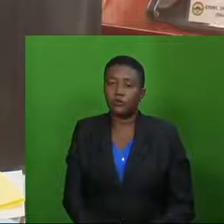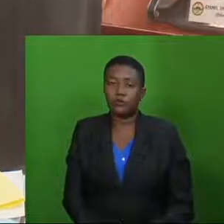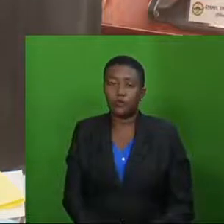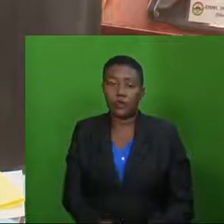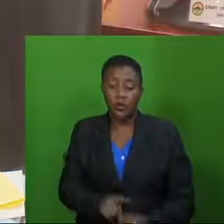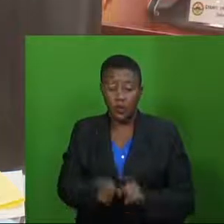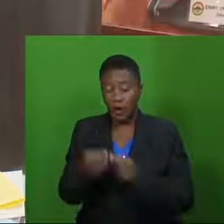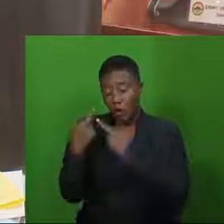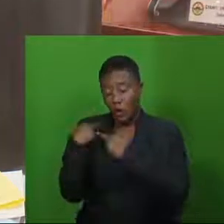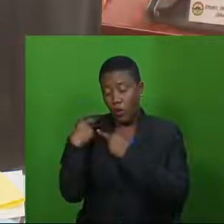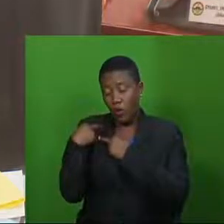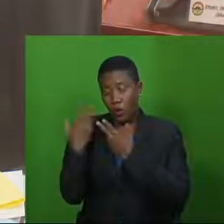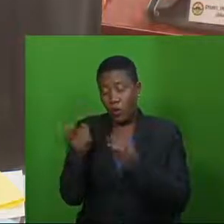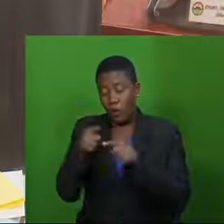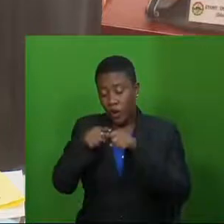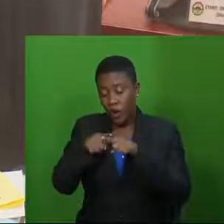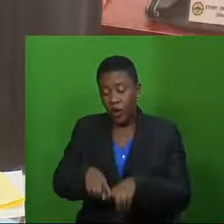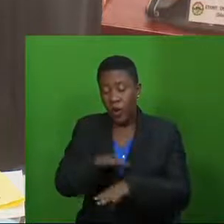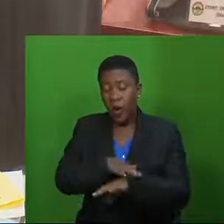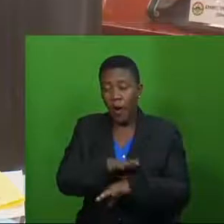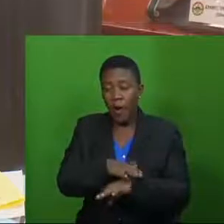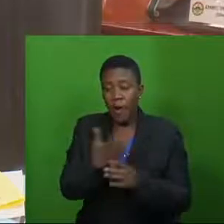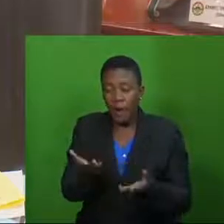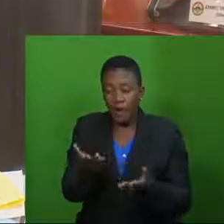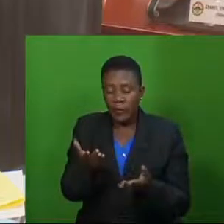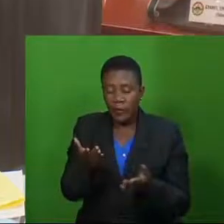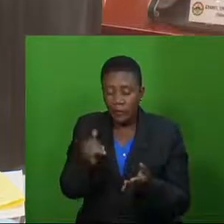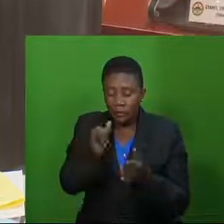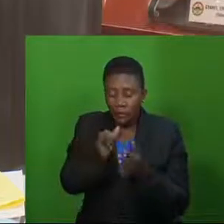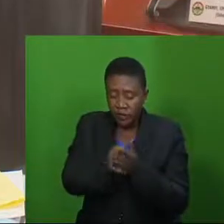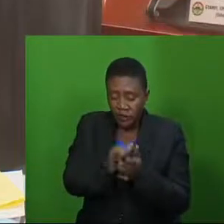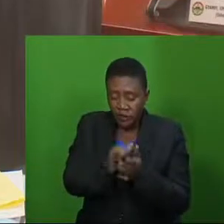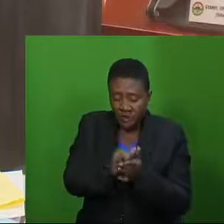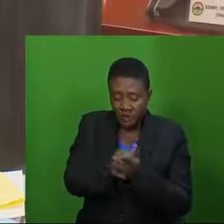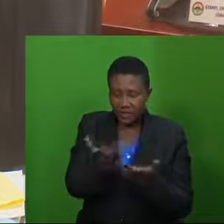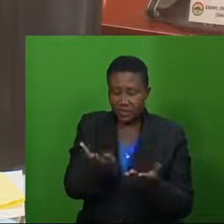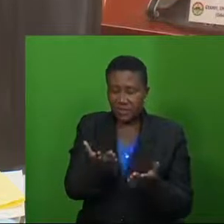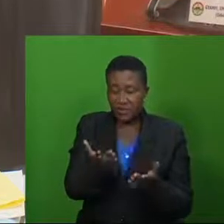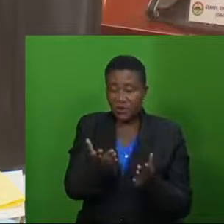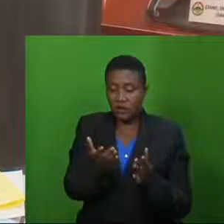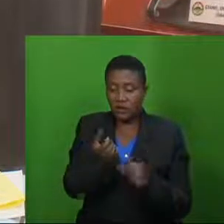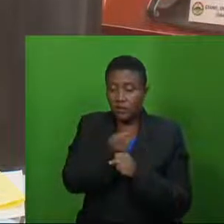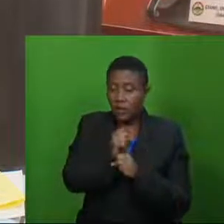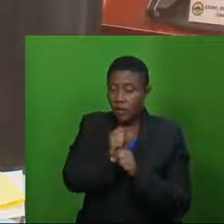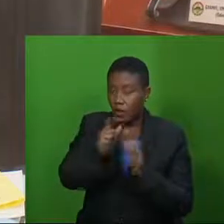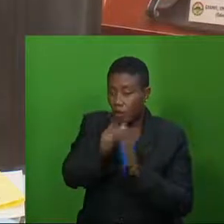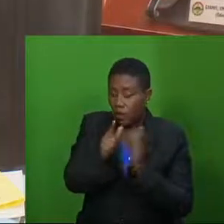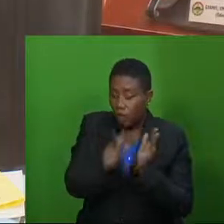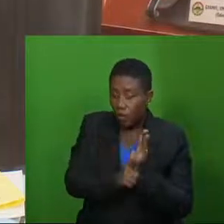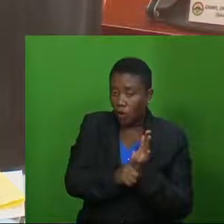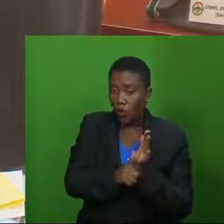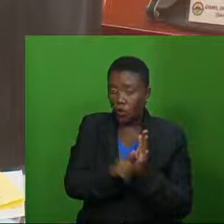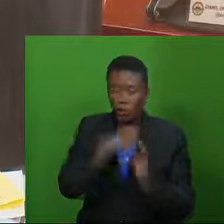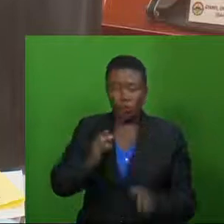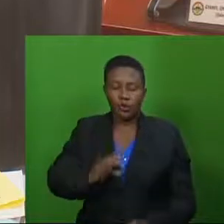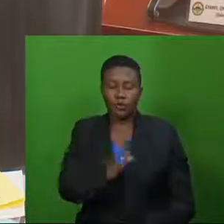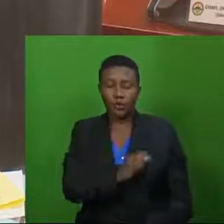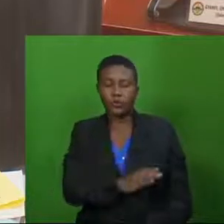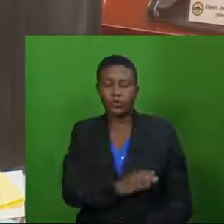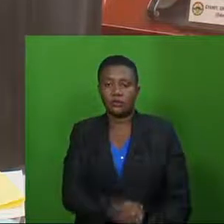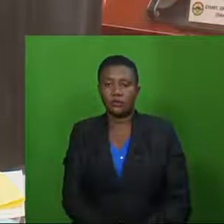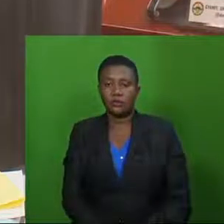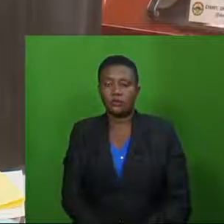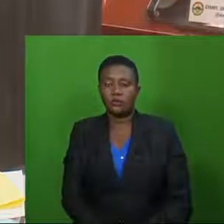responsibility lies squarely on the shoulders of the Standing Orders Committee to lead us if there should be any amendments. That exactly is what is